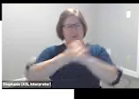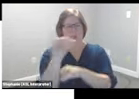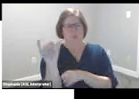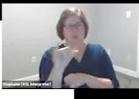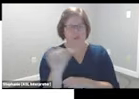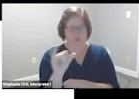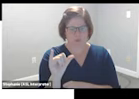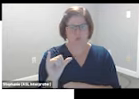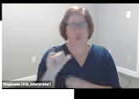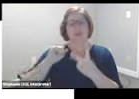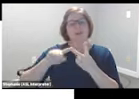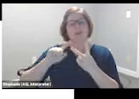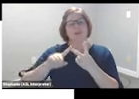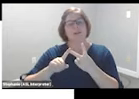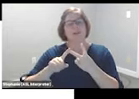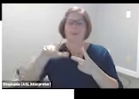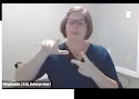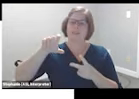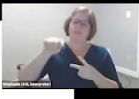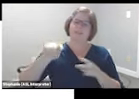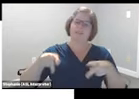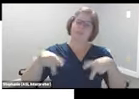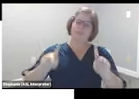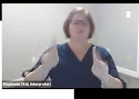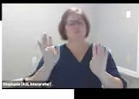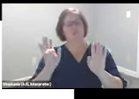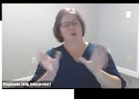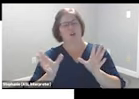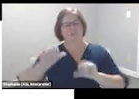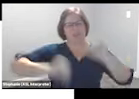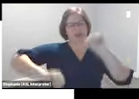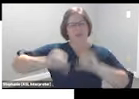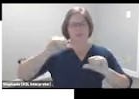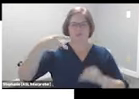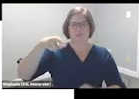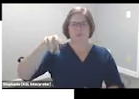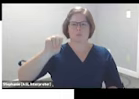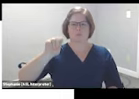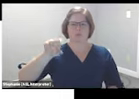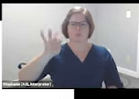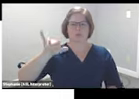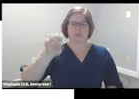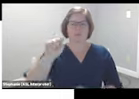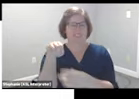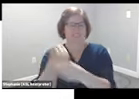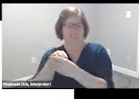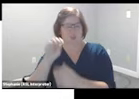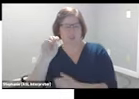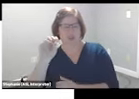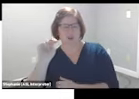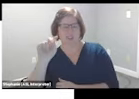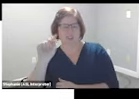for the Let's Talk Science Partnership Program Community Outreach Initiative based in Ontario, and the Science to Business Network